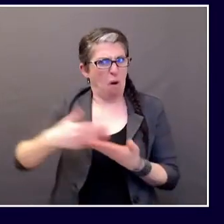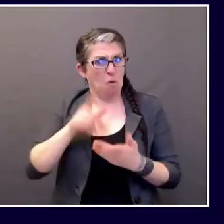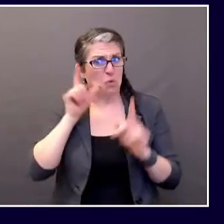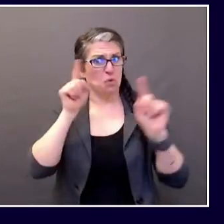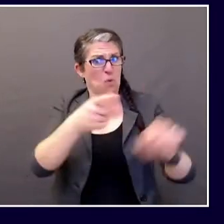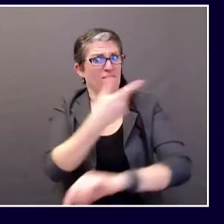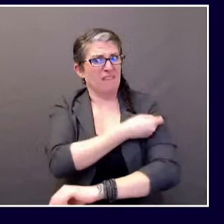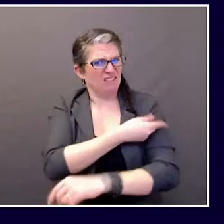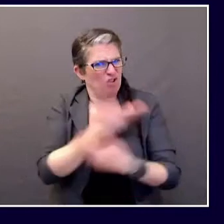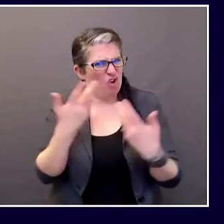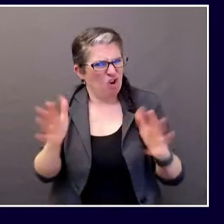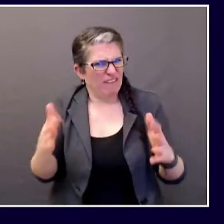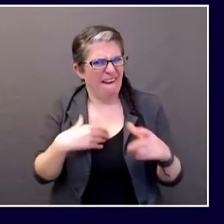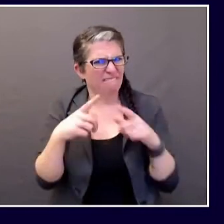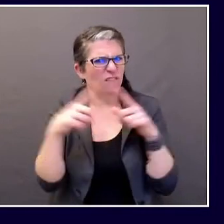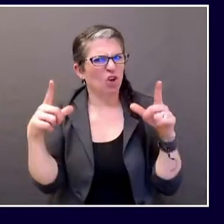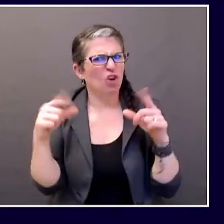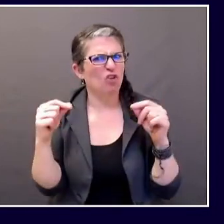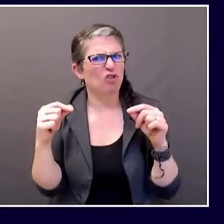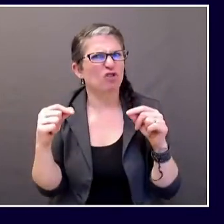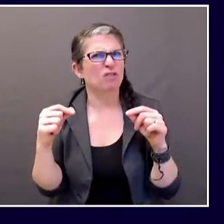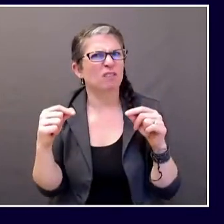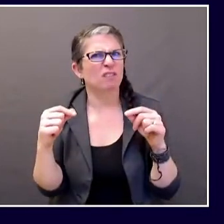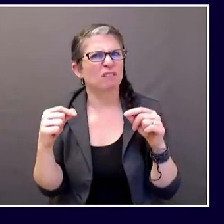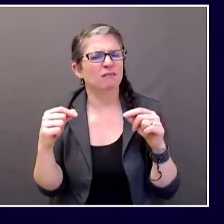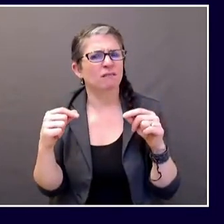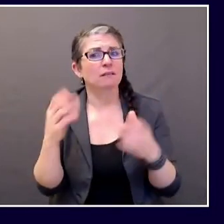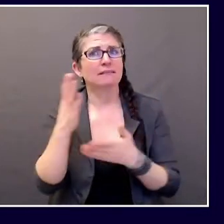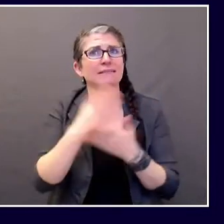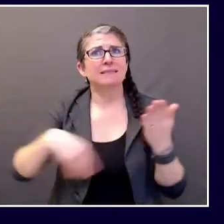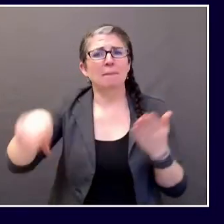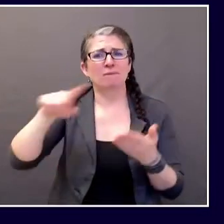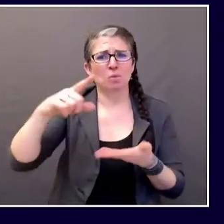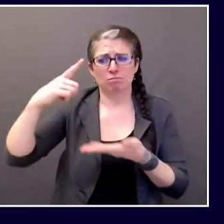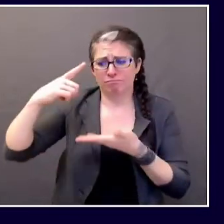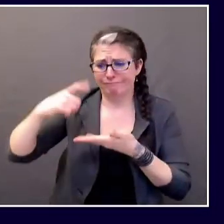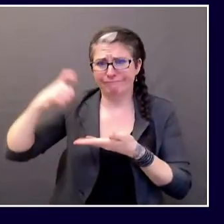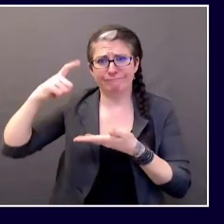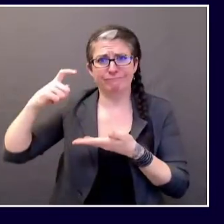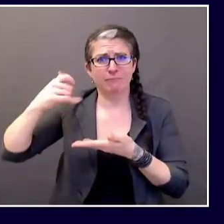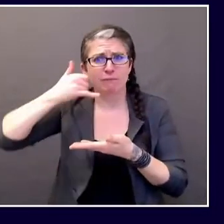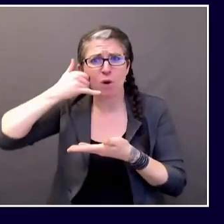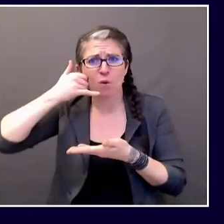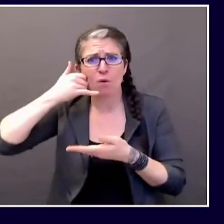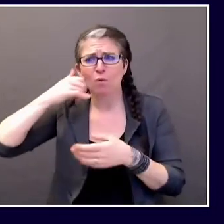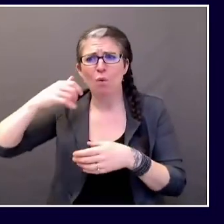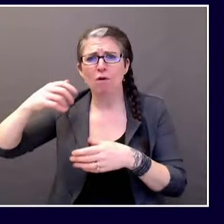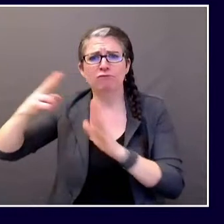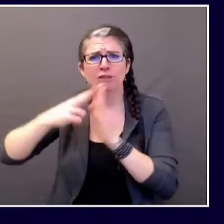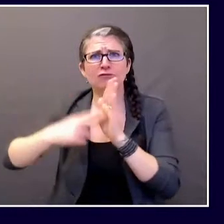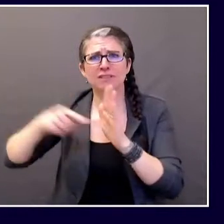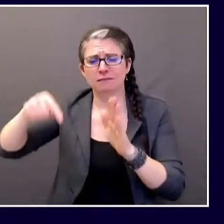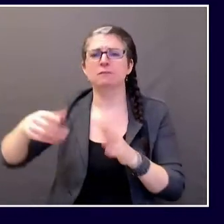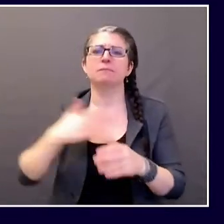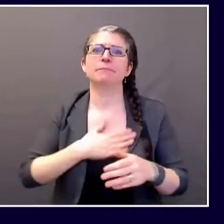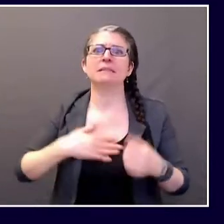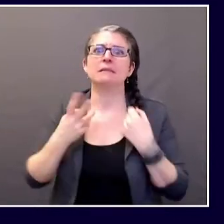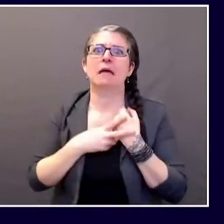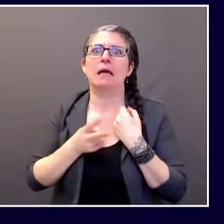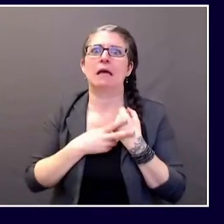their vaccination. It's always a good idea to hold on to that. It may come in handy at some future point. So if you are getting vaccinated, do get